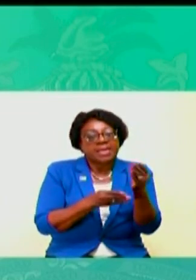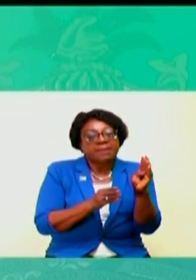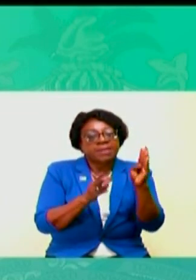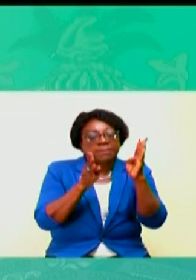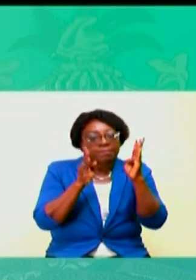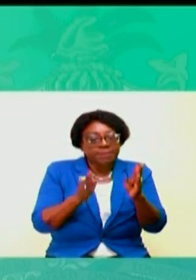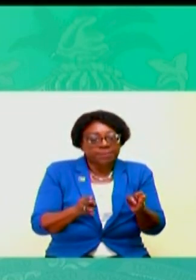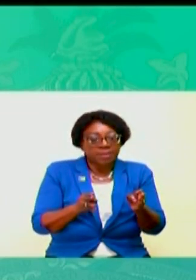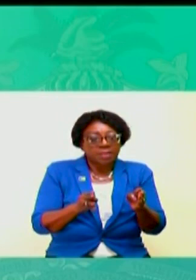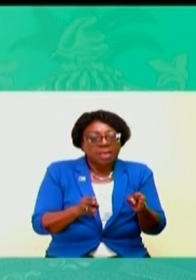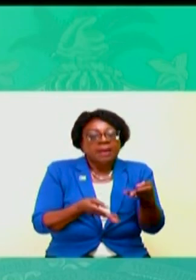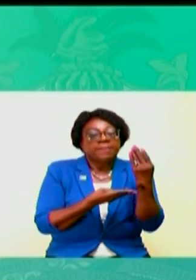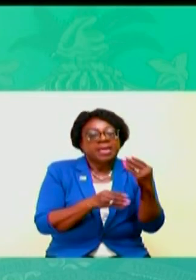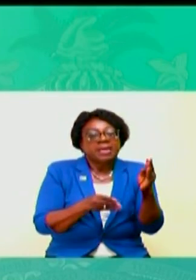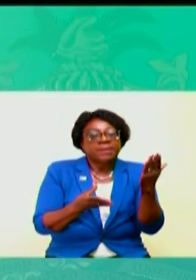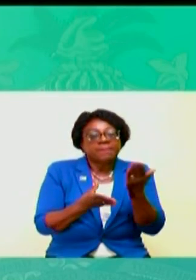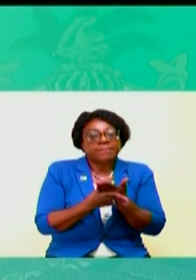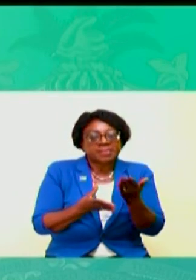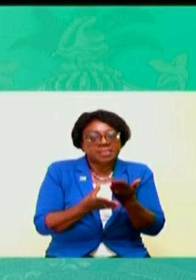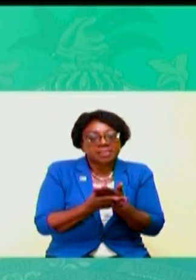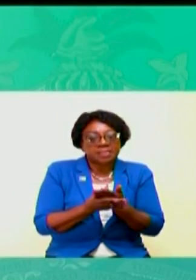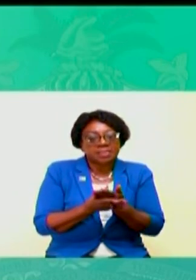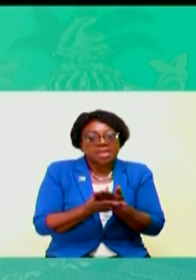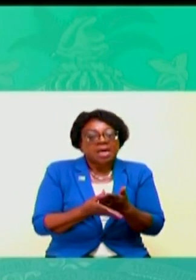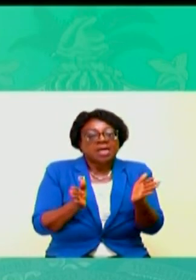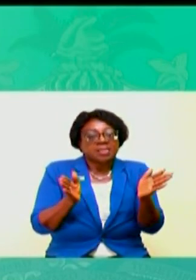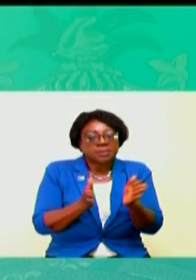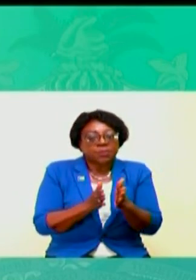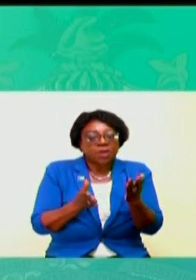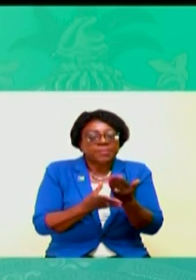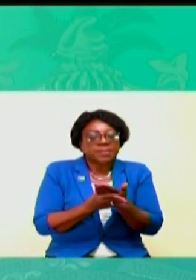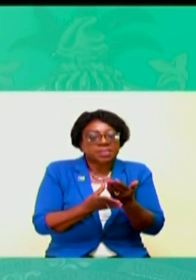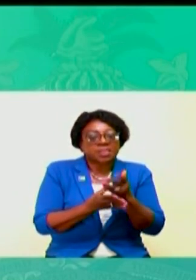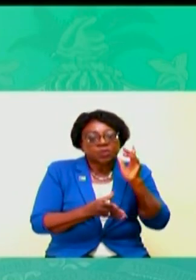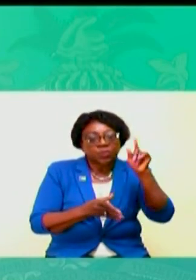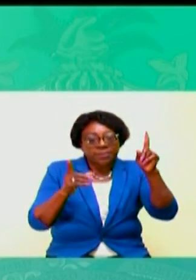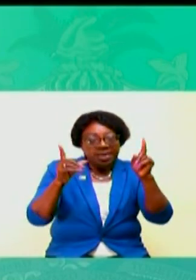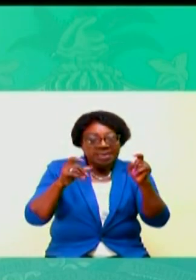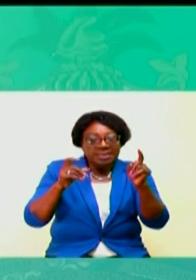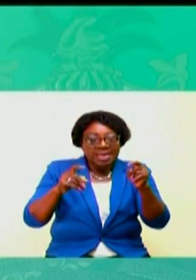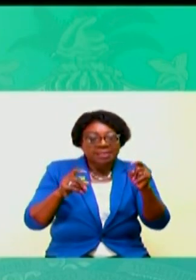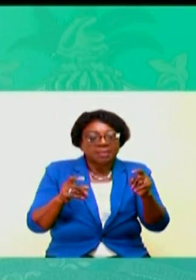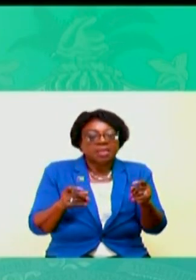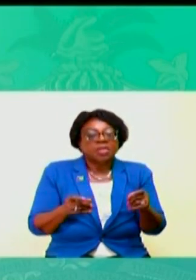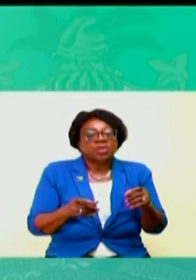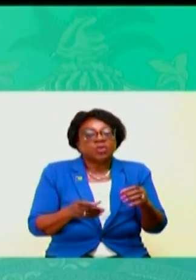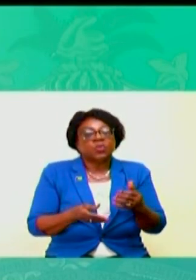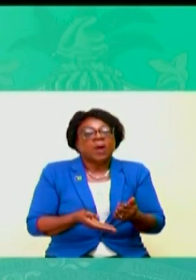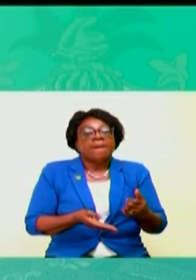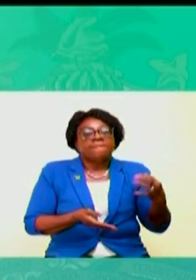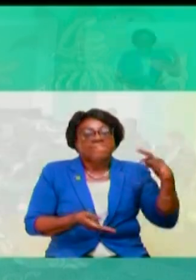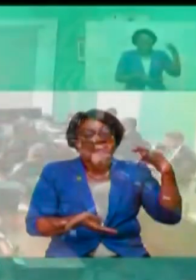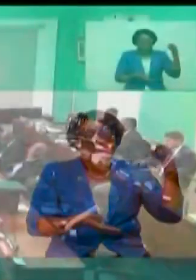businesses and small contractors will also be entitled to the same benefit.